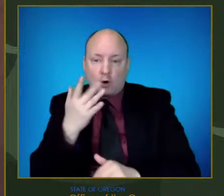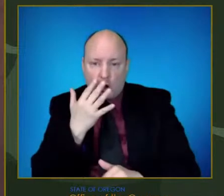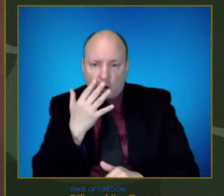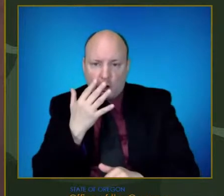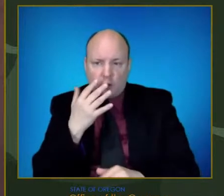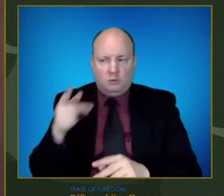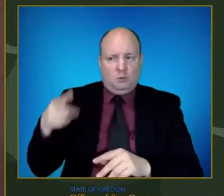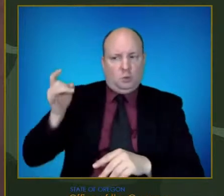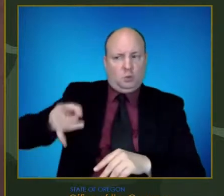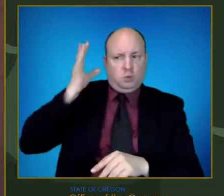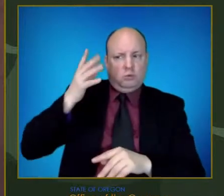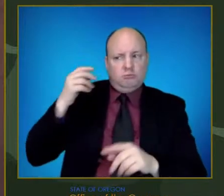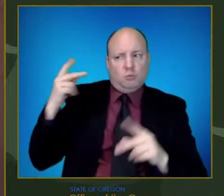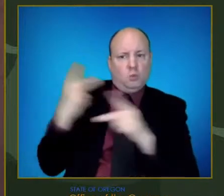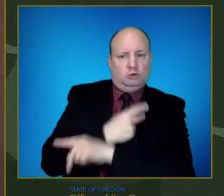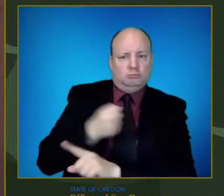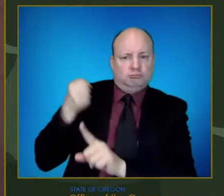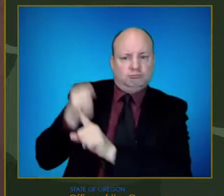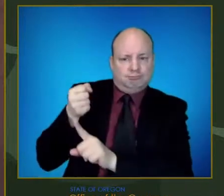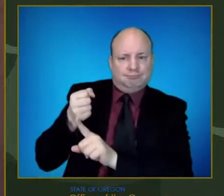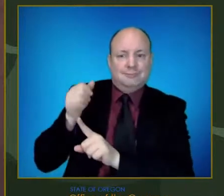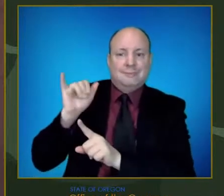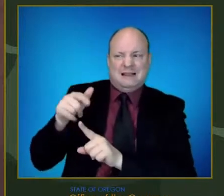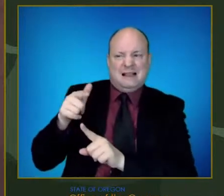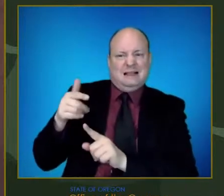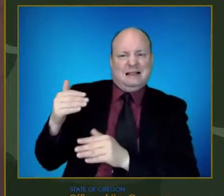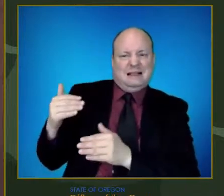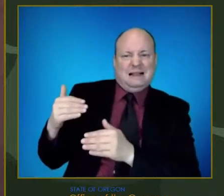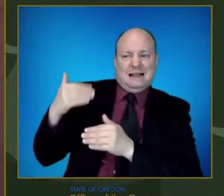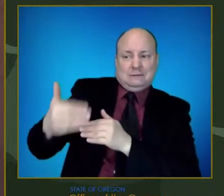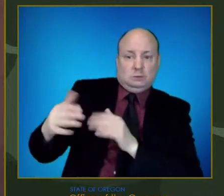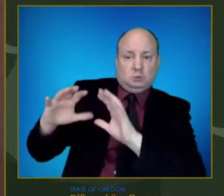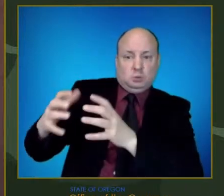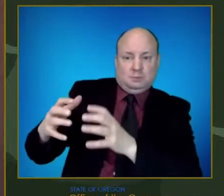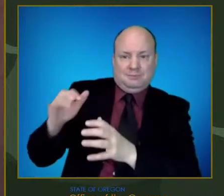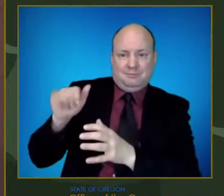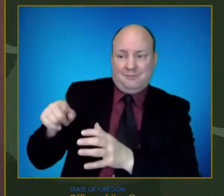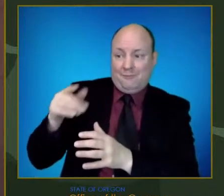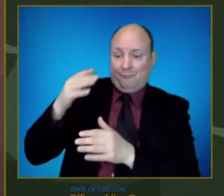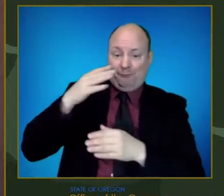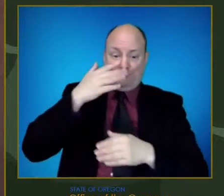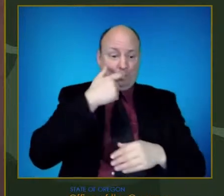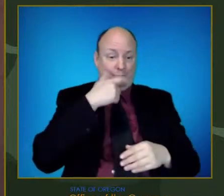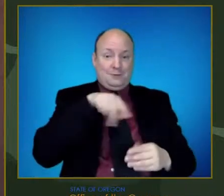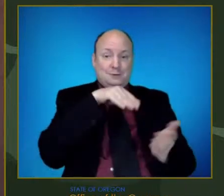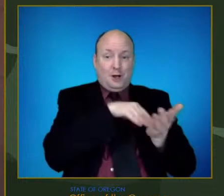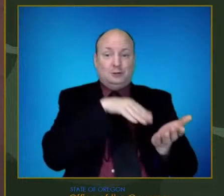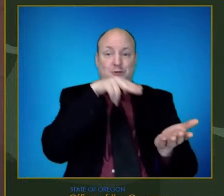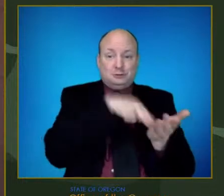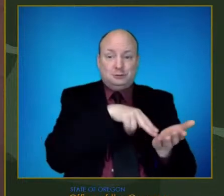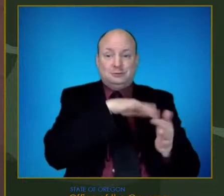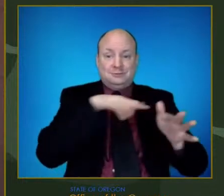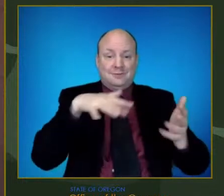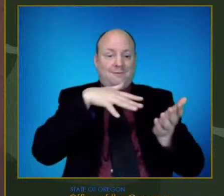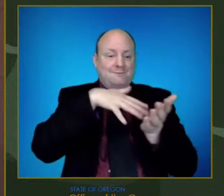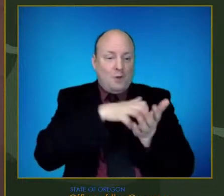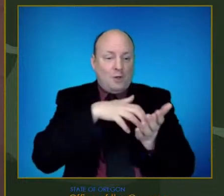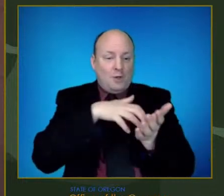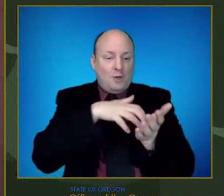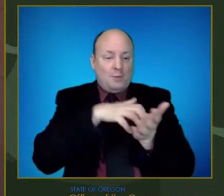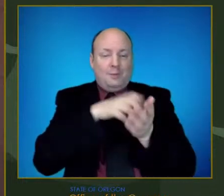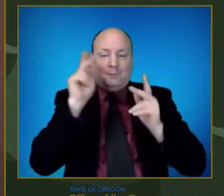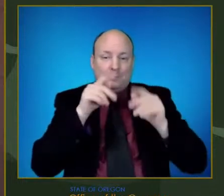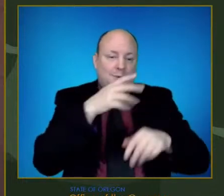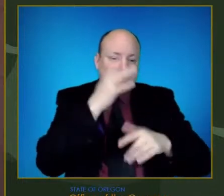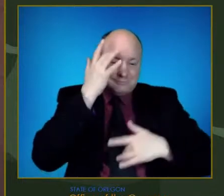next tranche of openings includes frontline workers and vulnerable Oregonians between the ages of 45